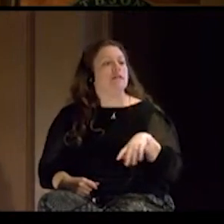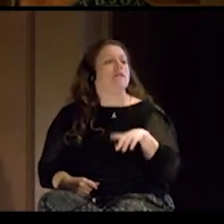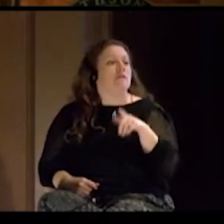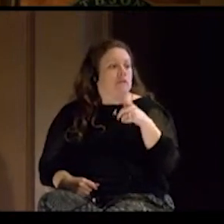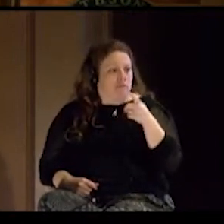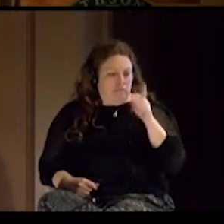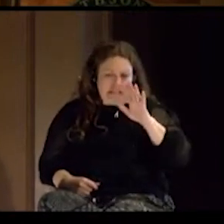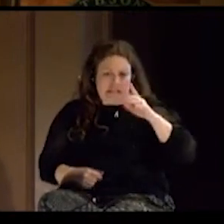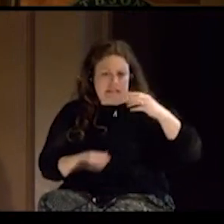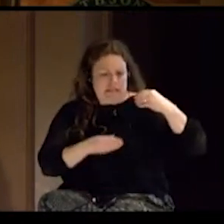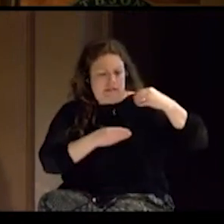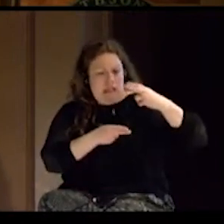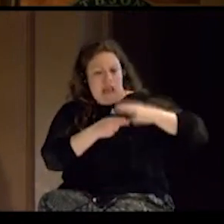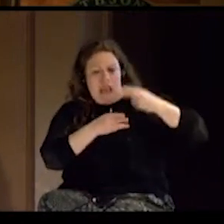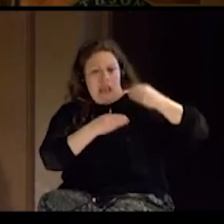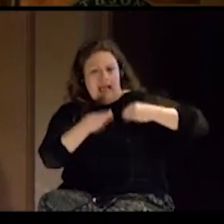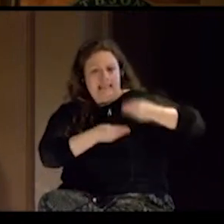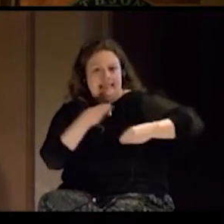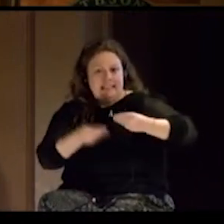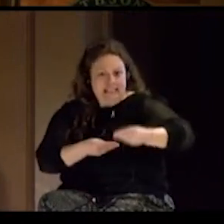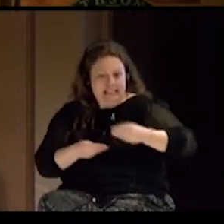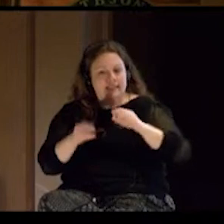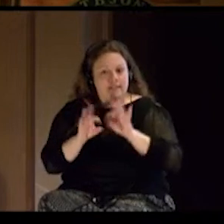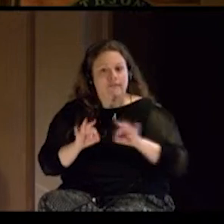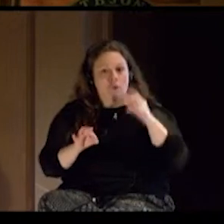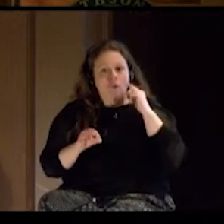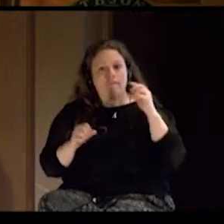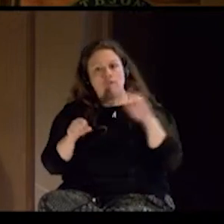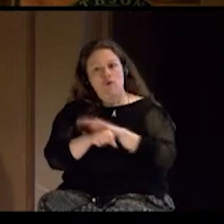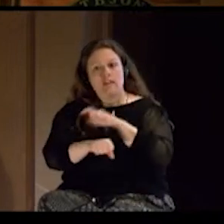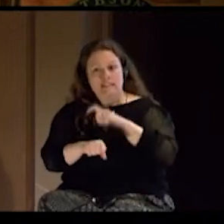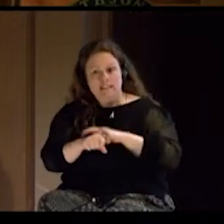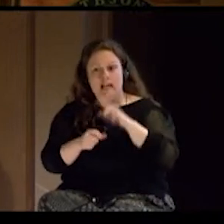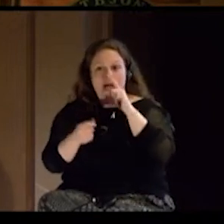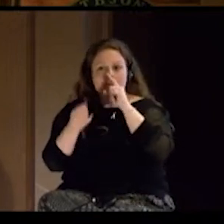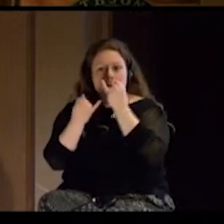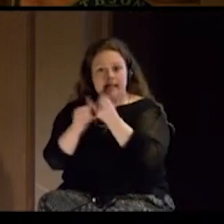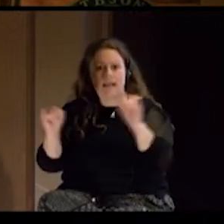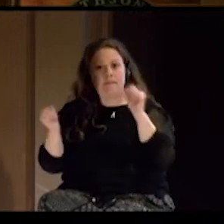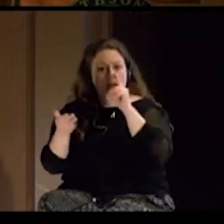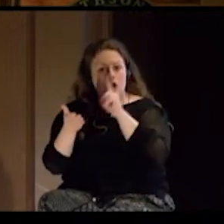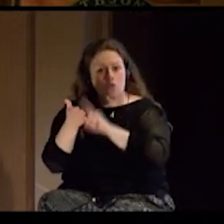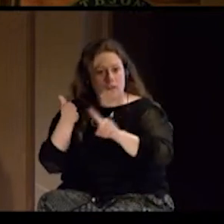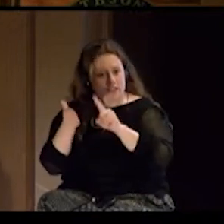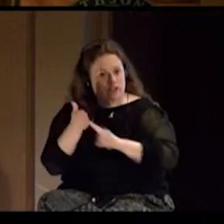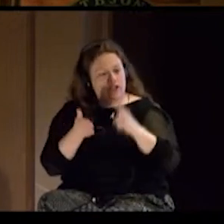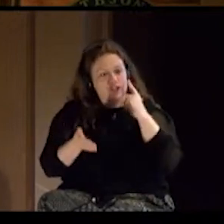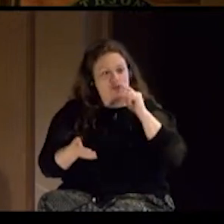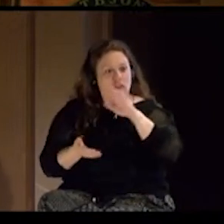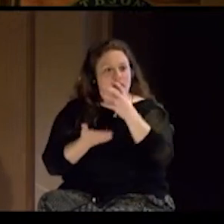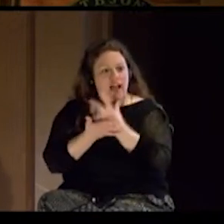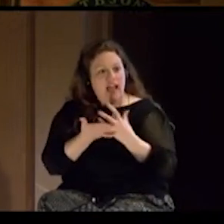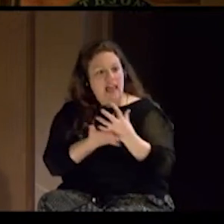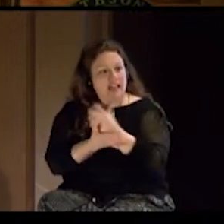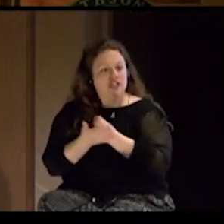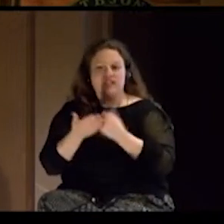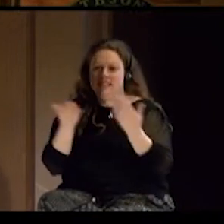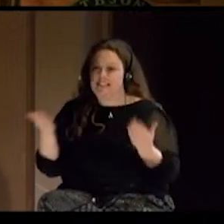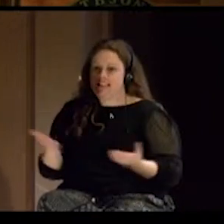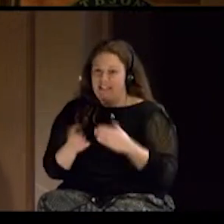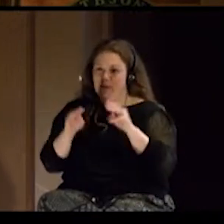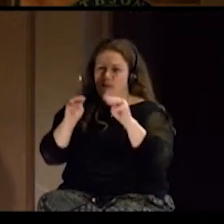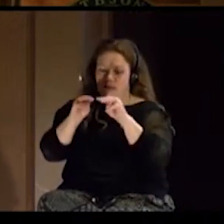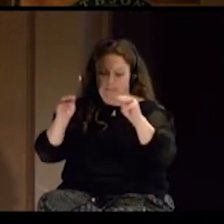supporting full-time resident independent researchers focused on utilising the collections and facilities here at the museum. The